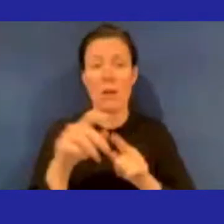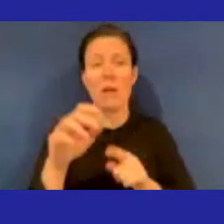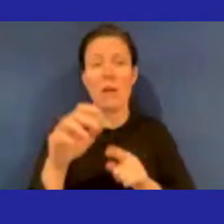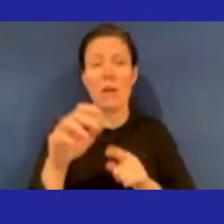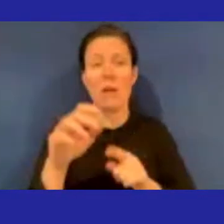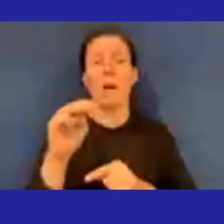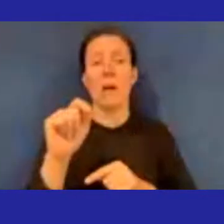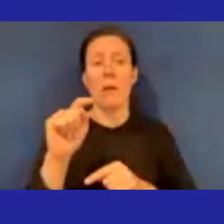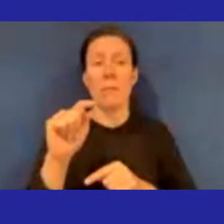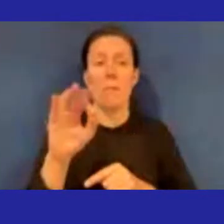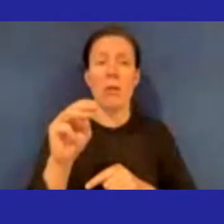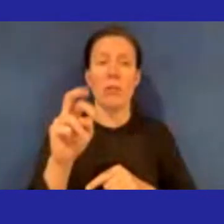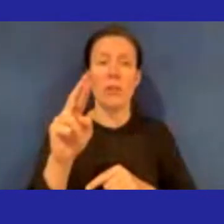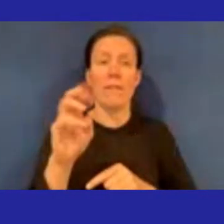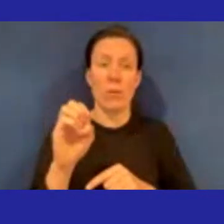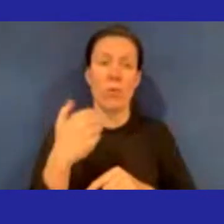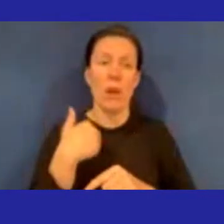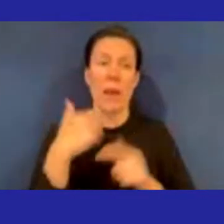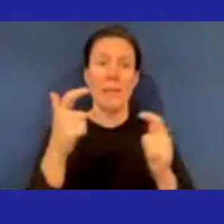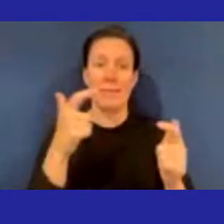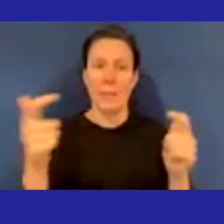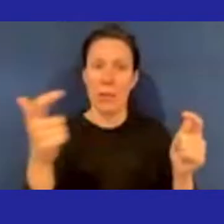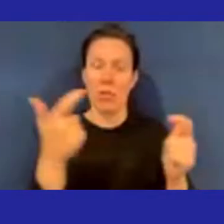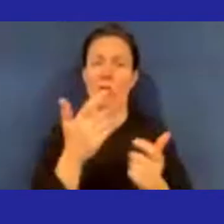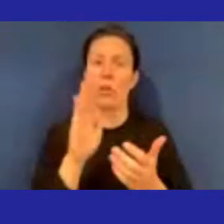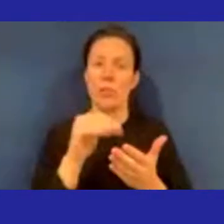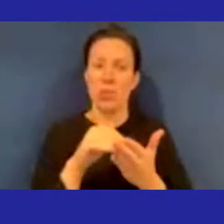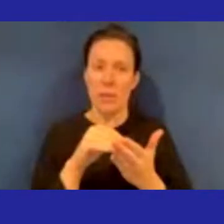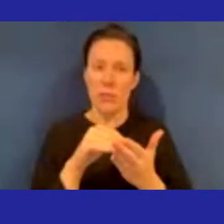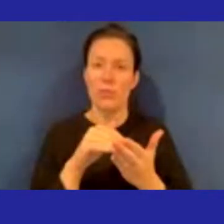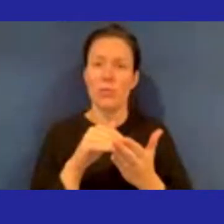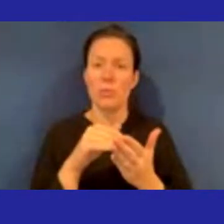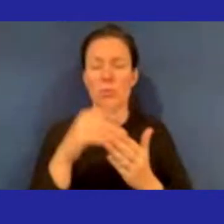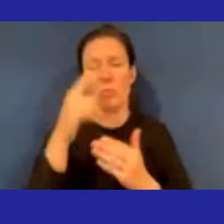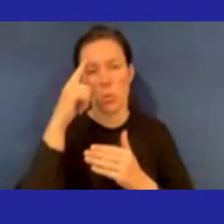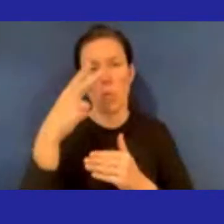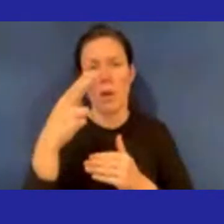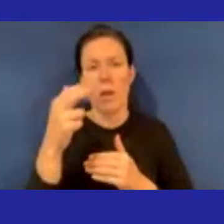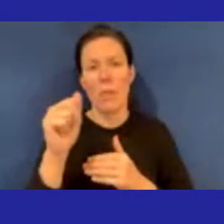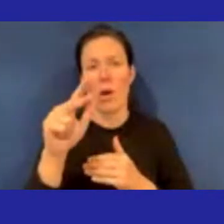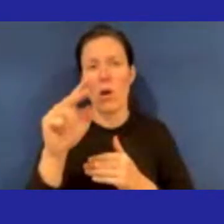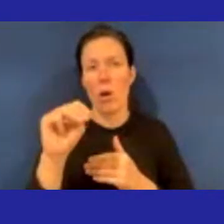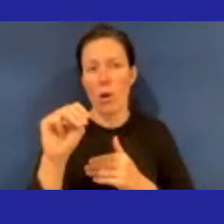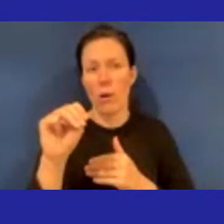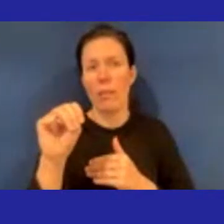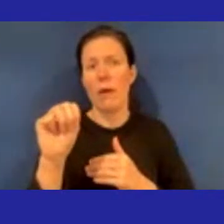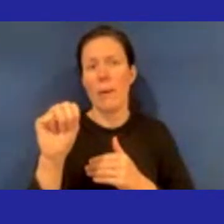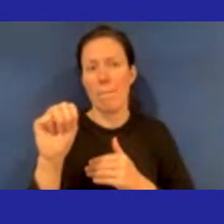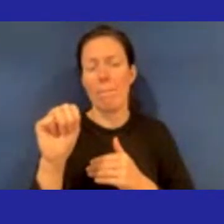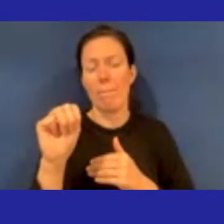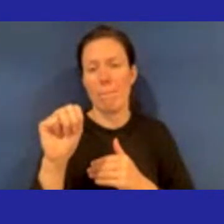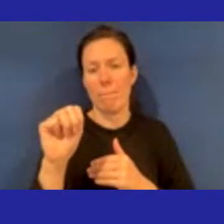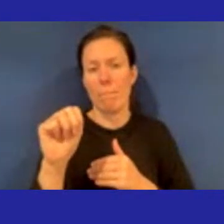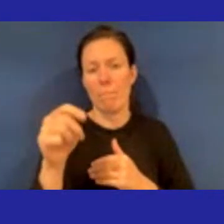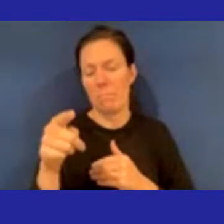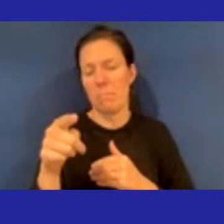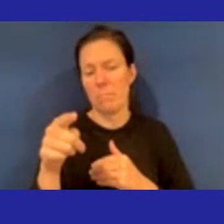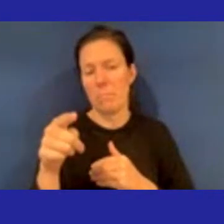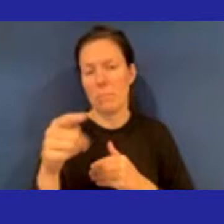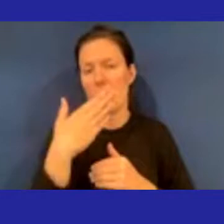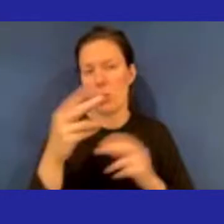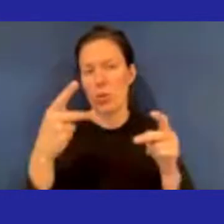large Okay. center, so we thought Harlem Hospital was going to be the opportunity